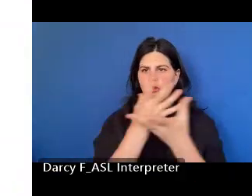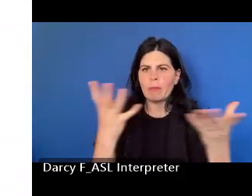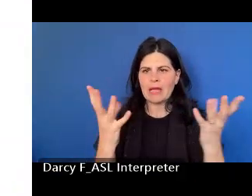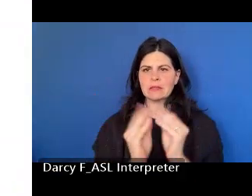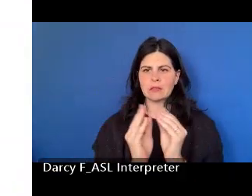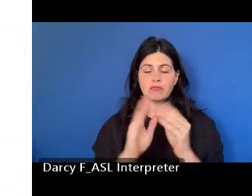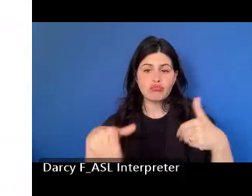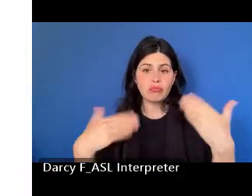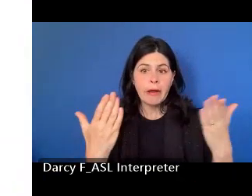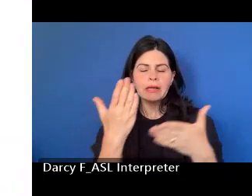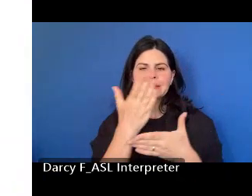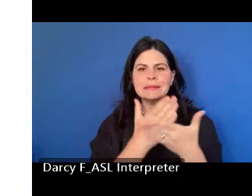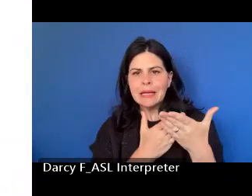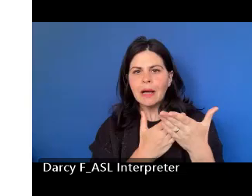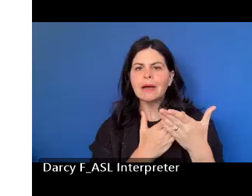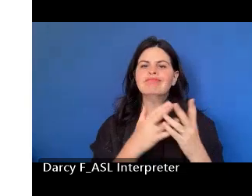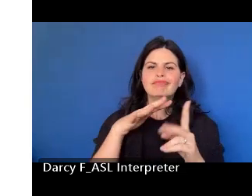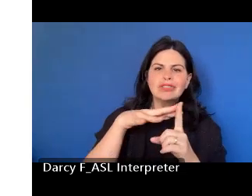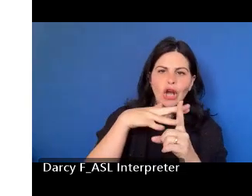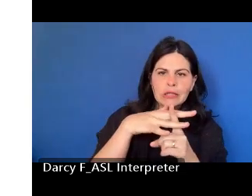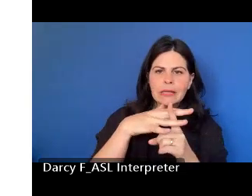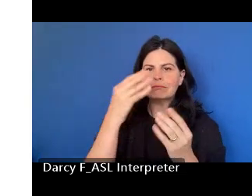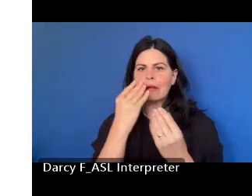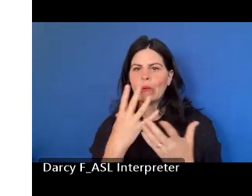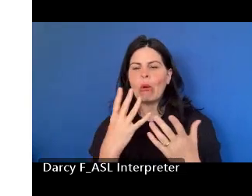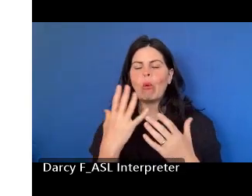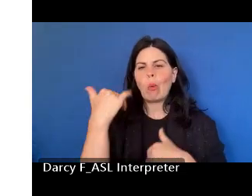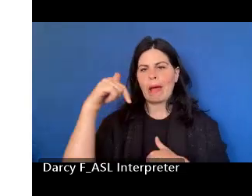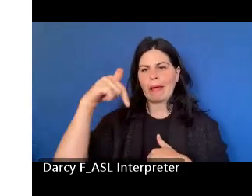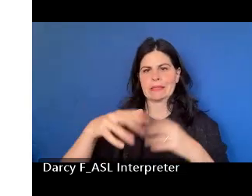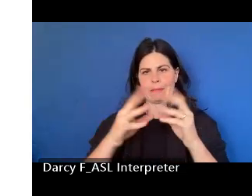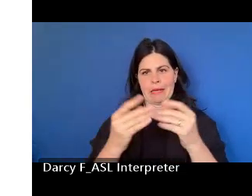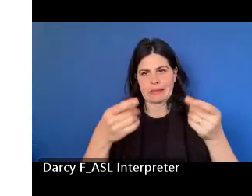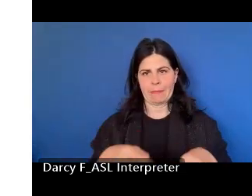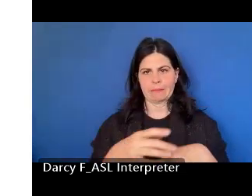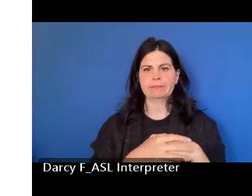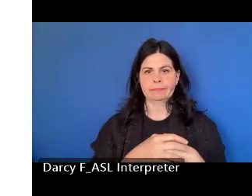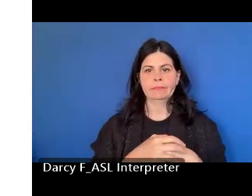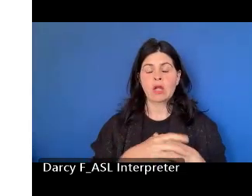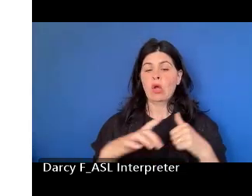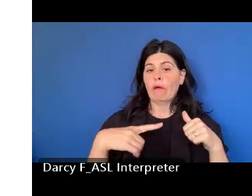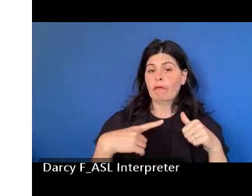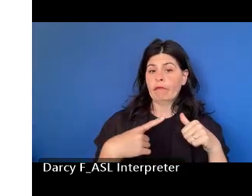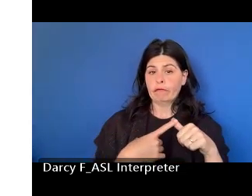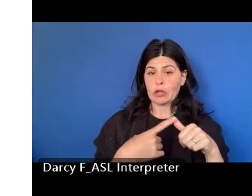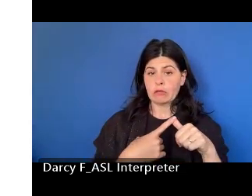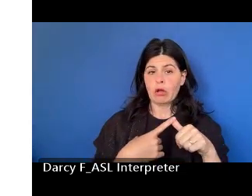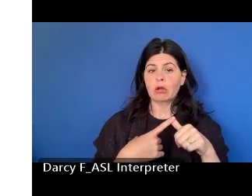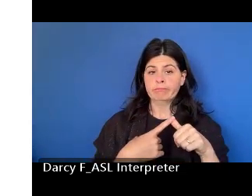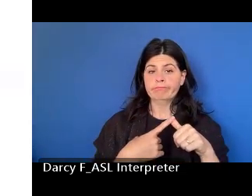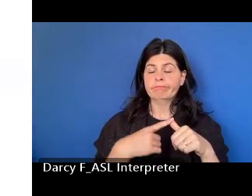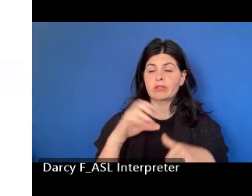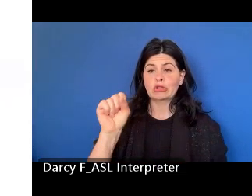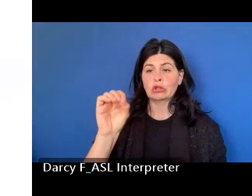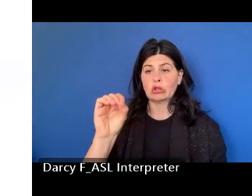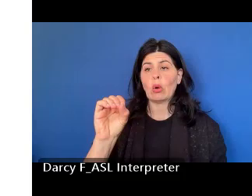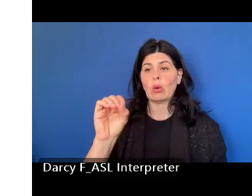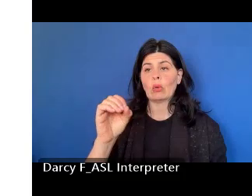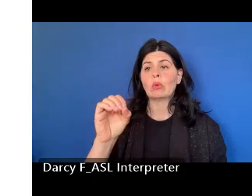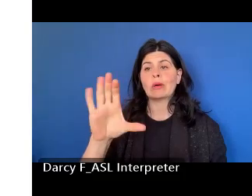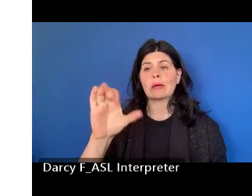some context for you all on why this meeting is taking place. First of all, SoCalGas is the local gas